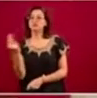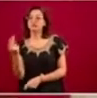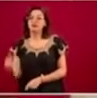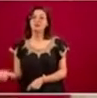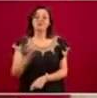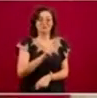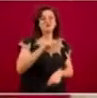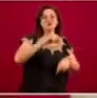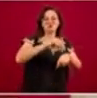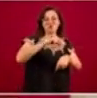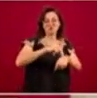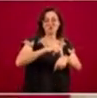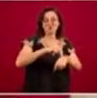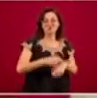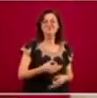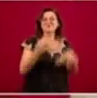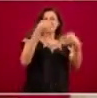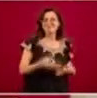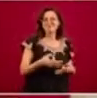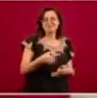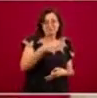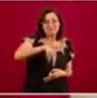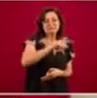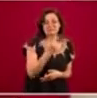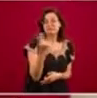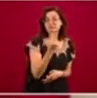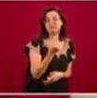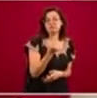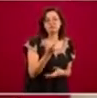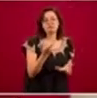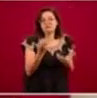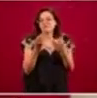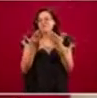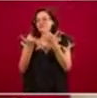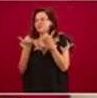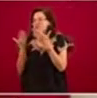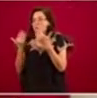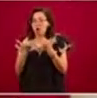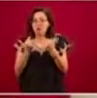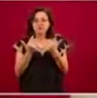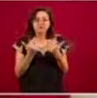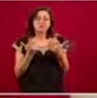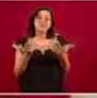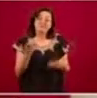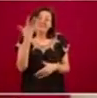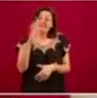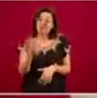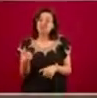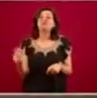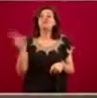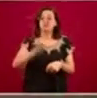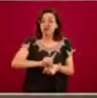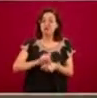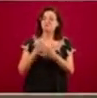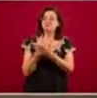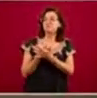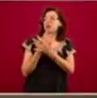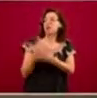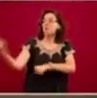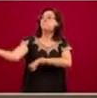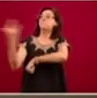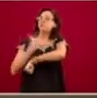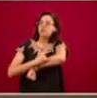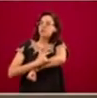them, and that led to scarcity of these supplies. Now we have supplies again,